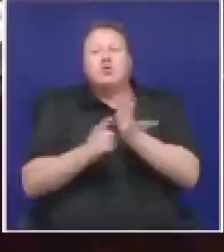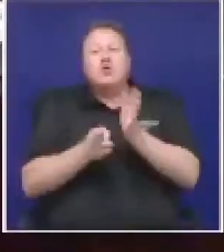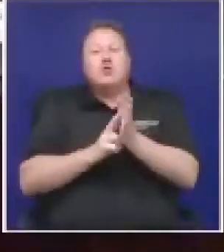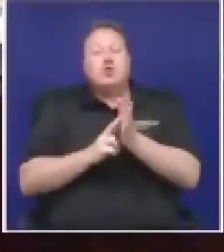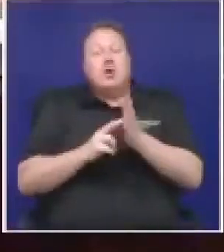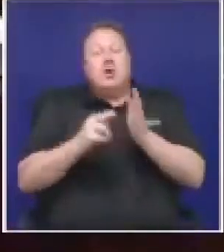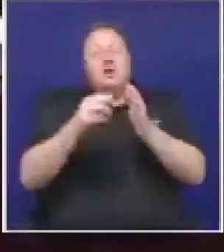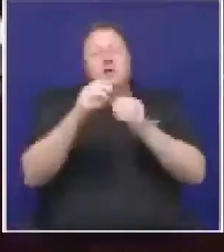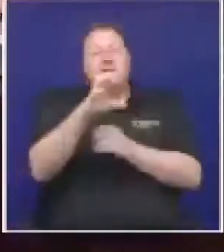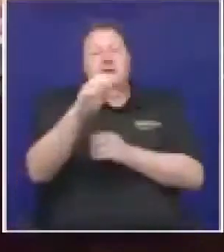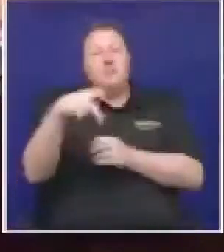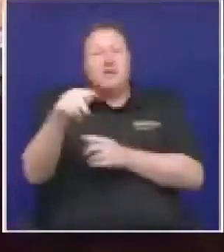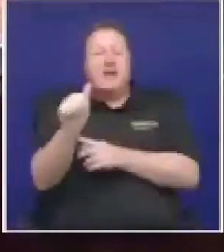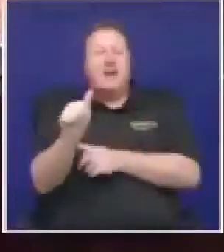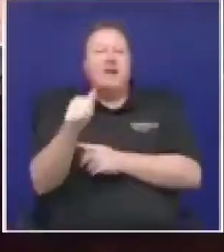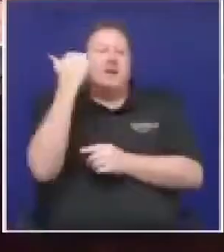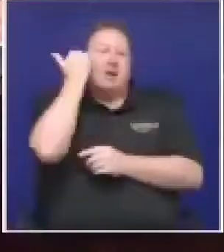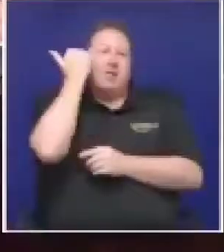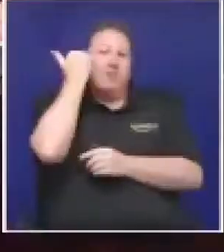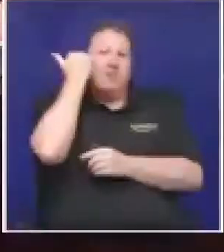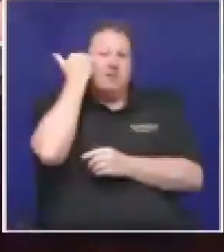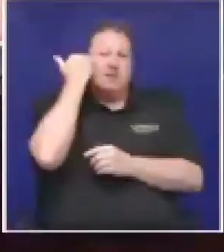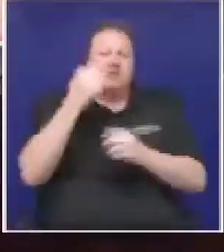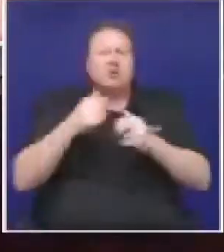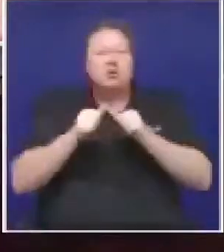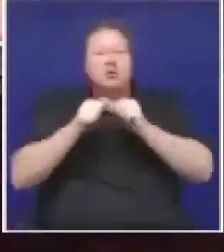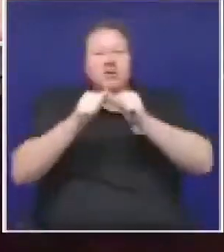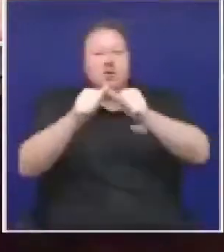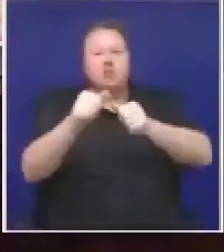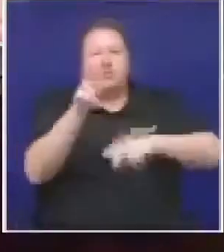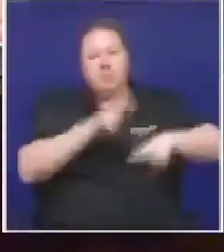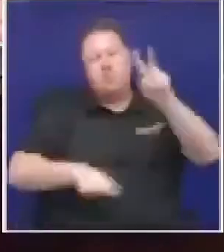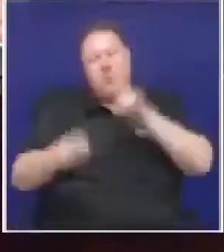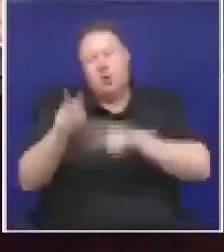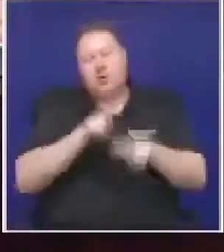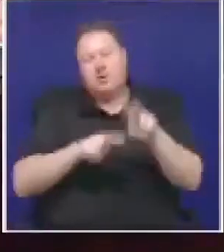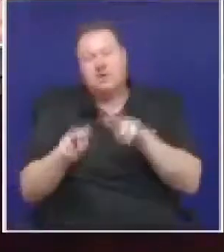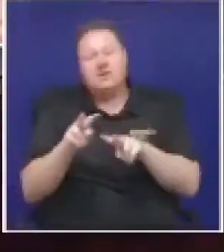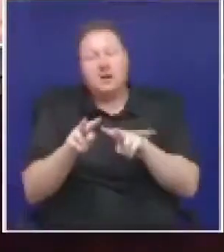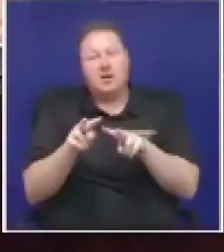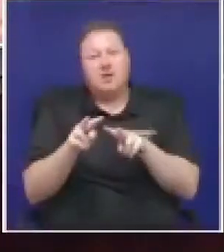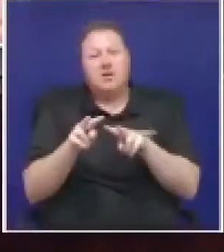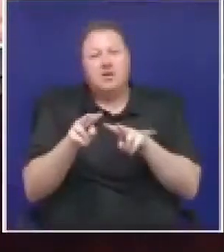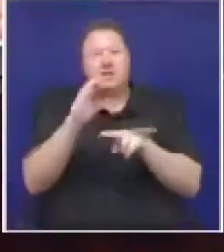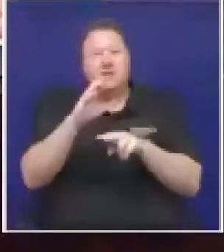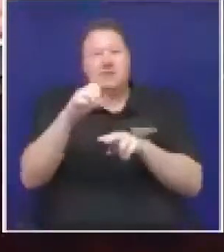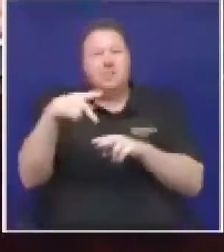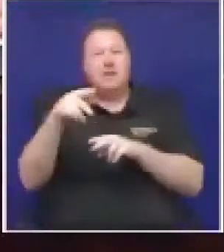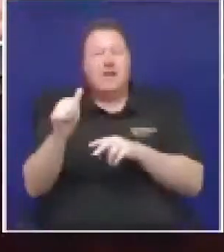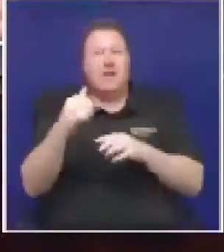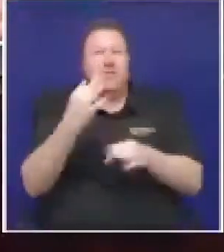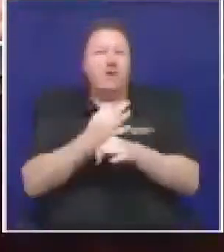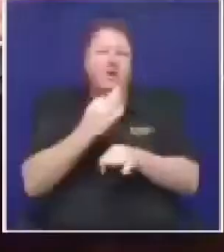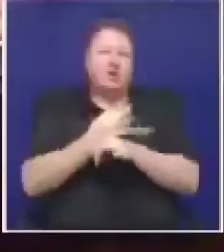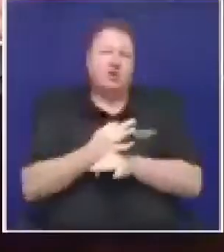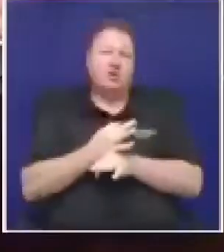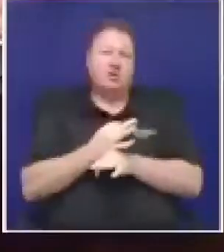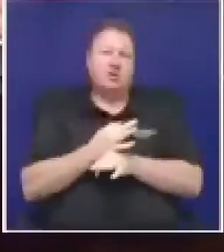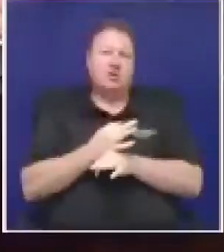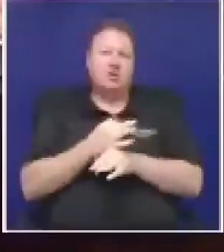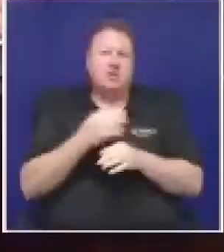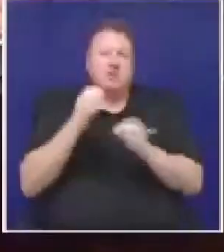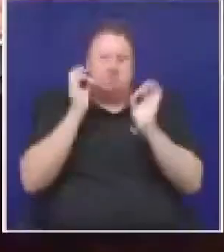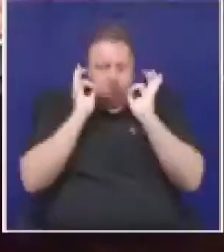CPAs, government will continue to monitor the functionality of CPAs by ensuring that they are